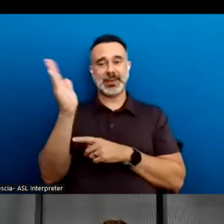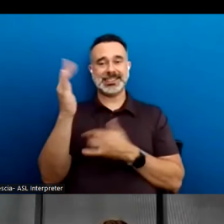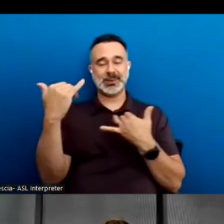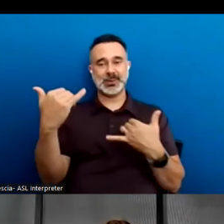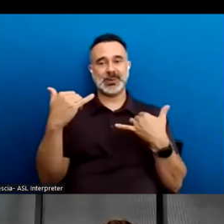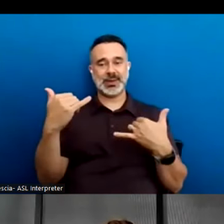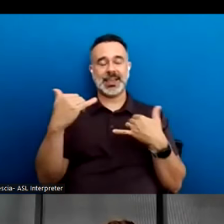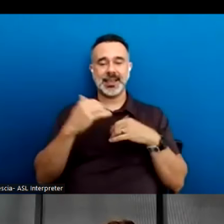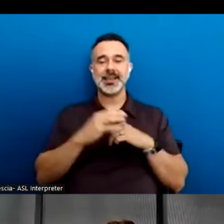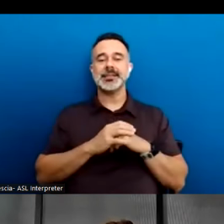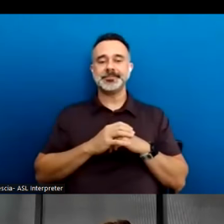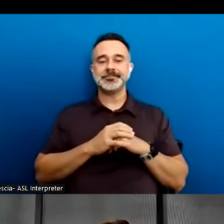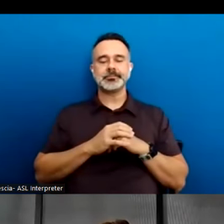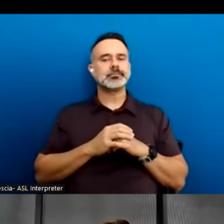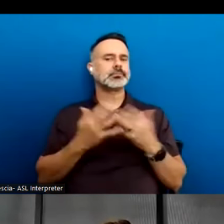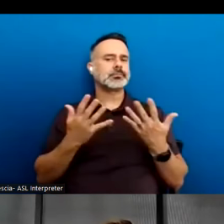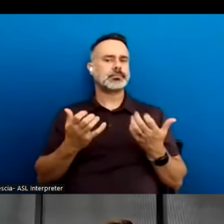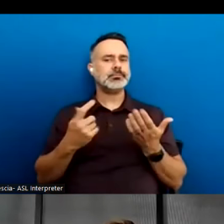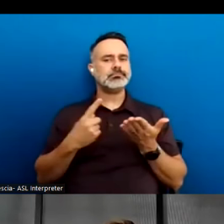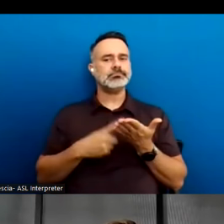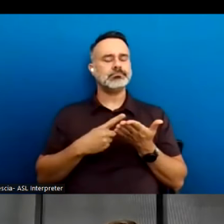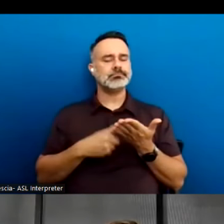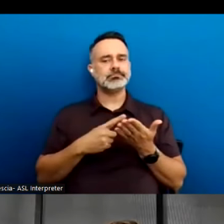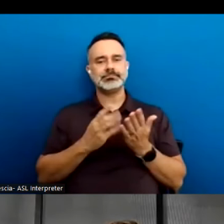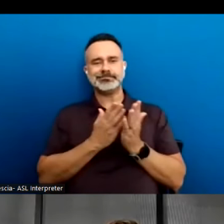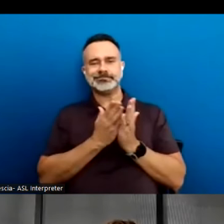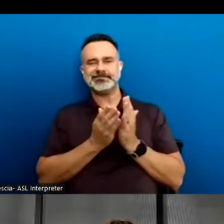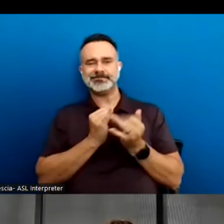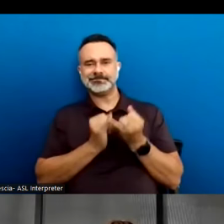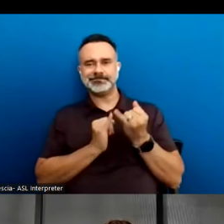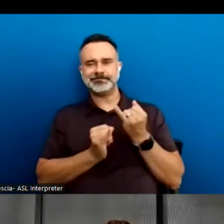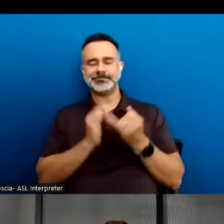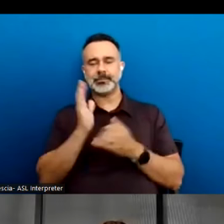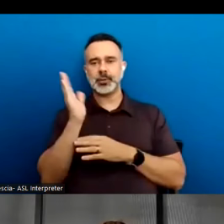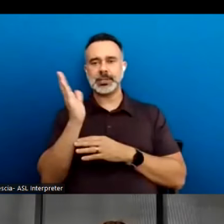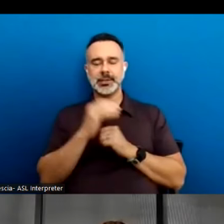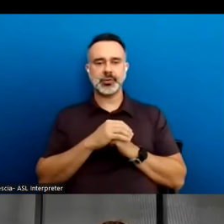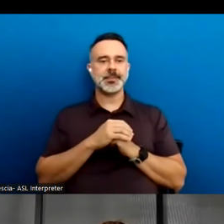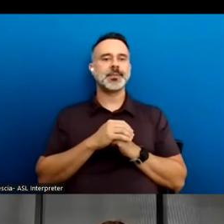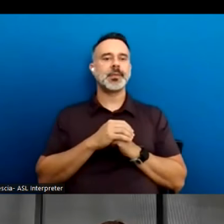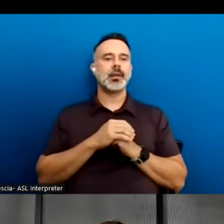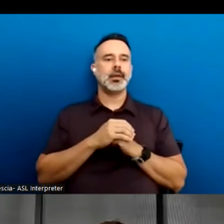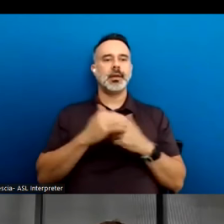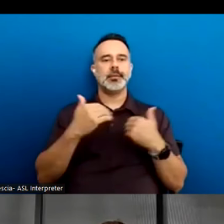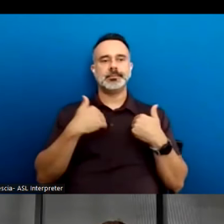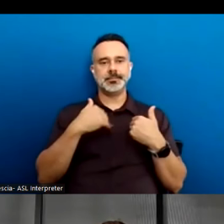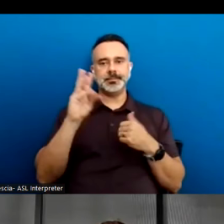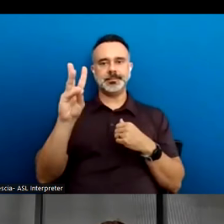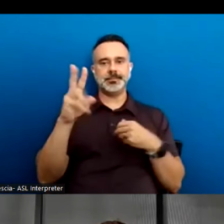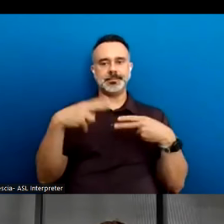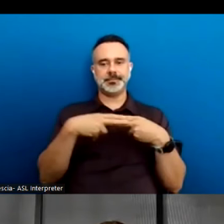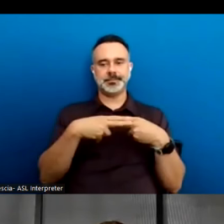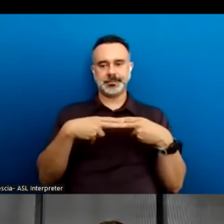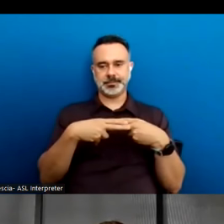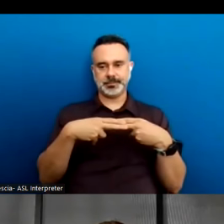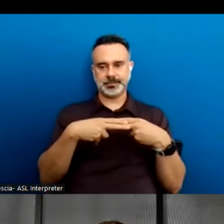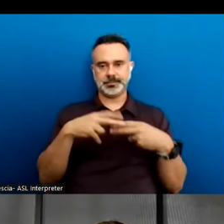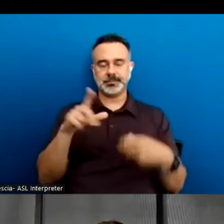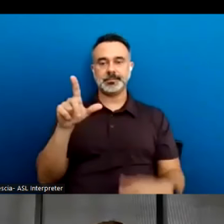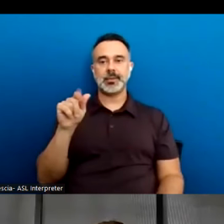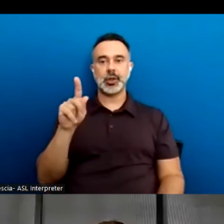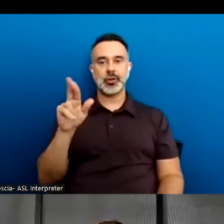today. So I want to go on to just like the very end of the presentation. There are 6 slides that Laura's going through